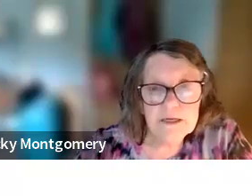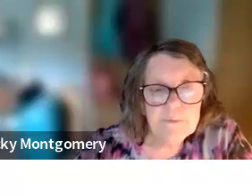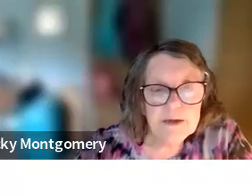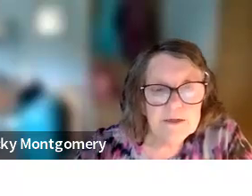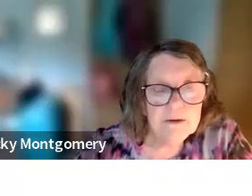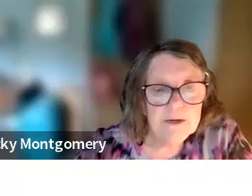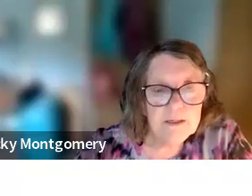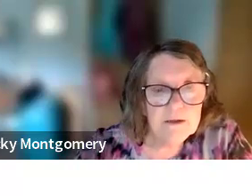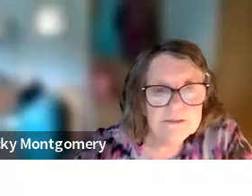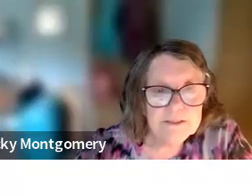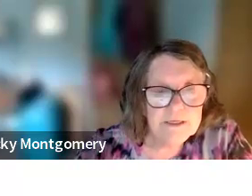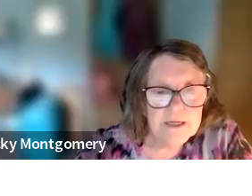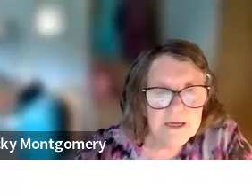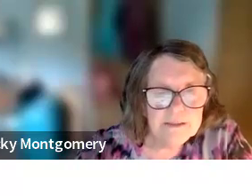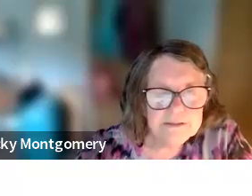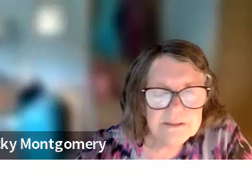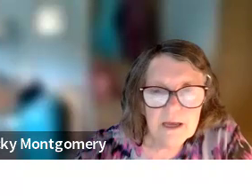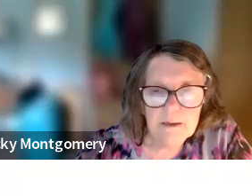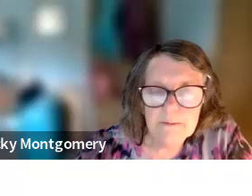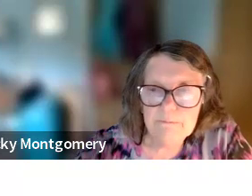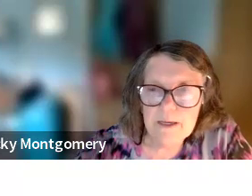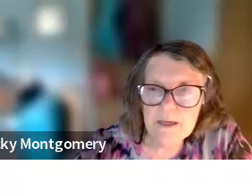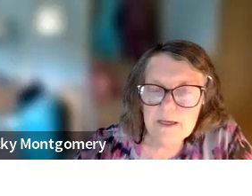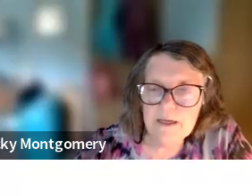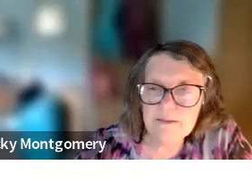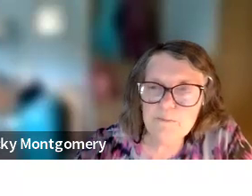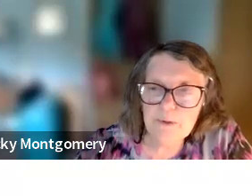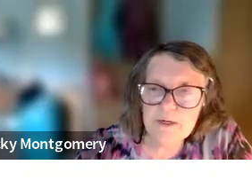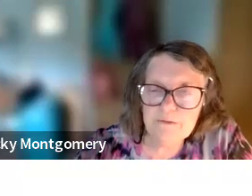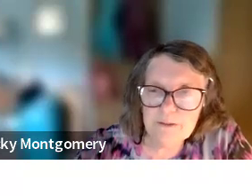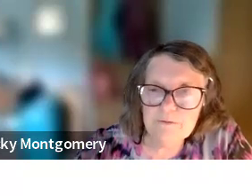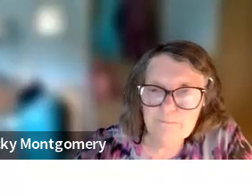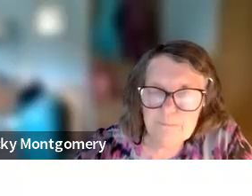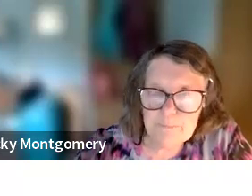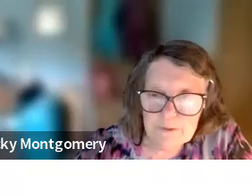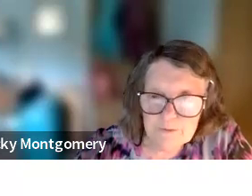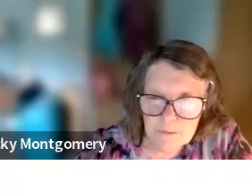That said about hearing loss, it has it's pretty